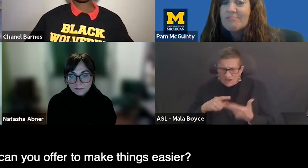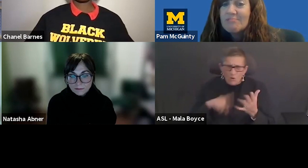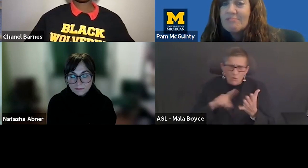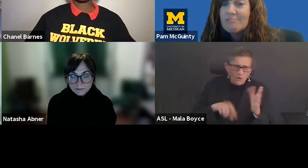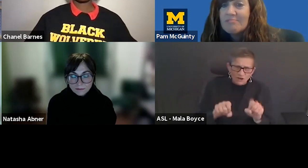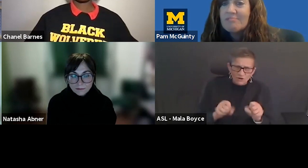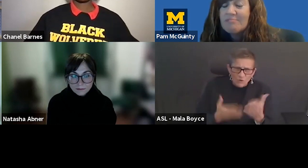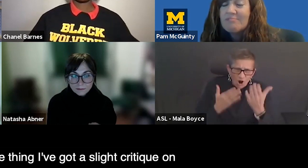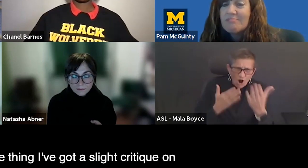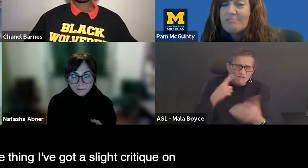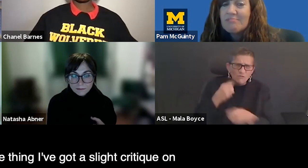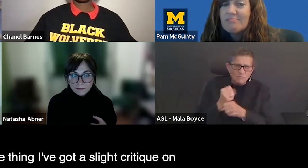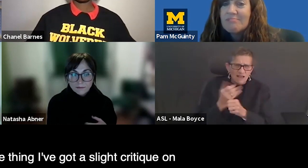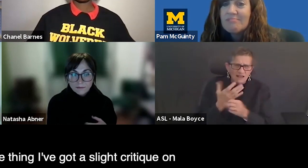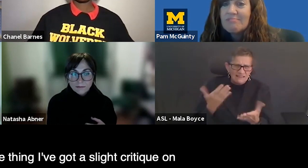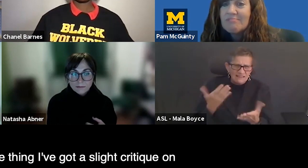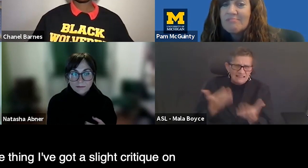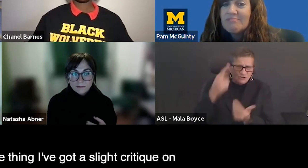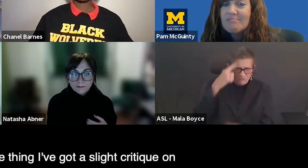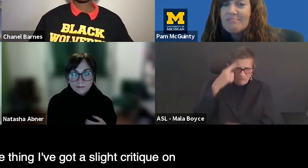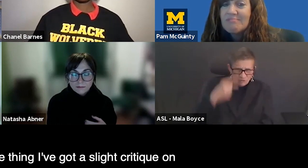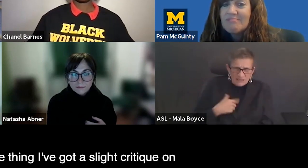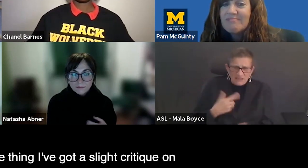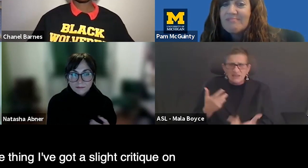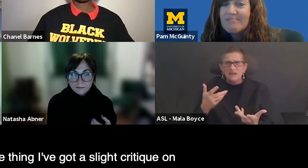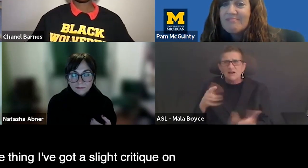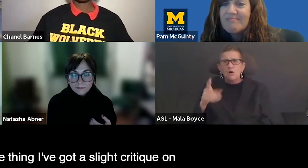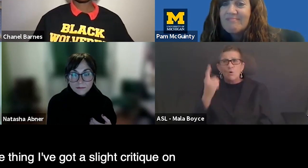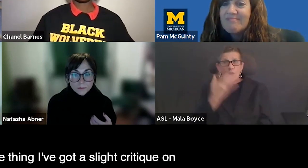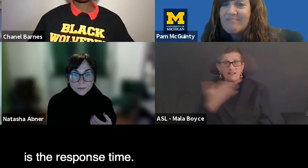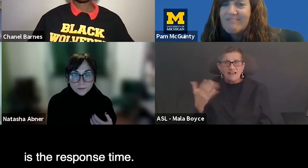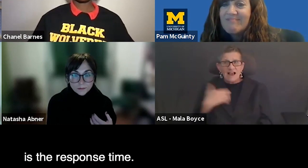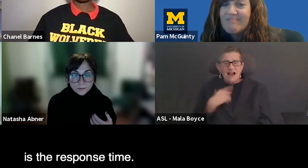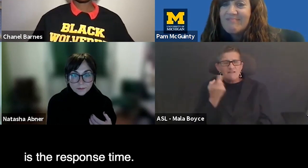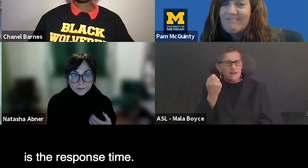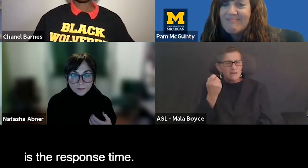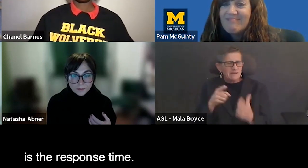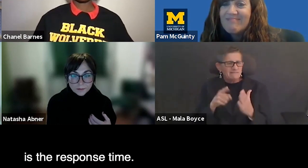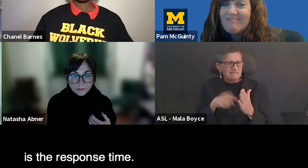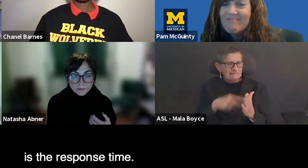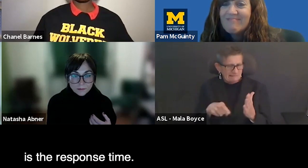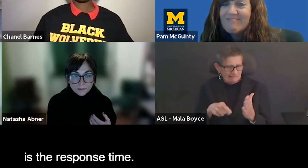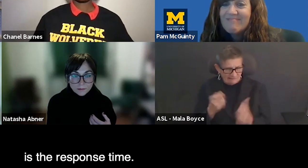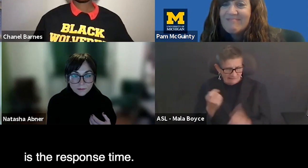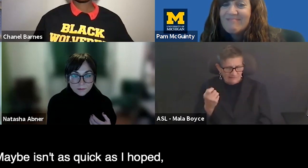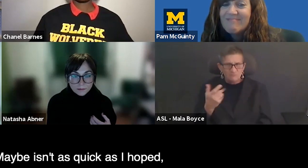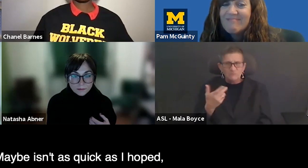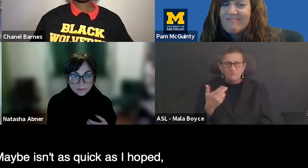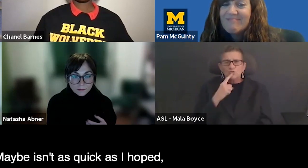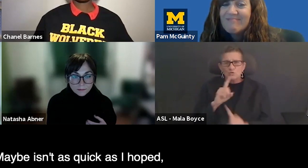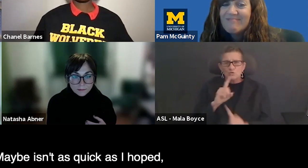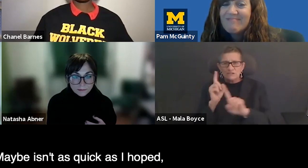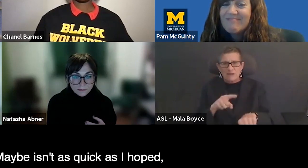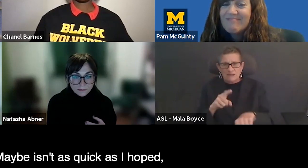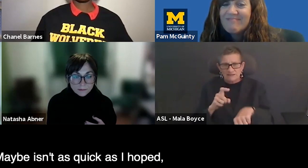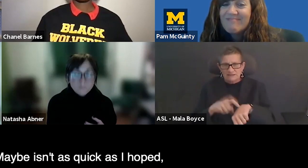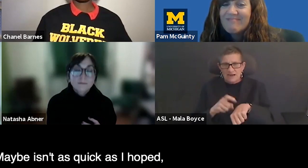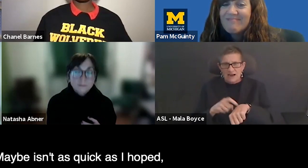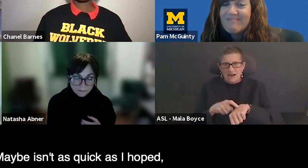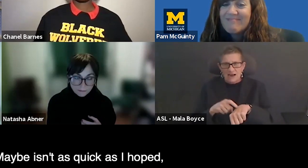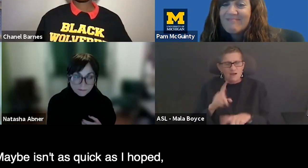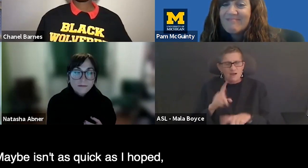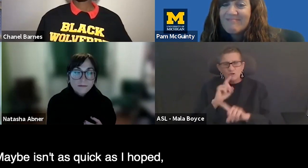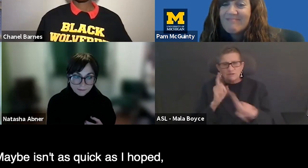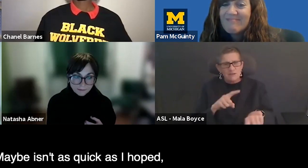easier? One thing I've got a slight critique on is the response time maybe isn't as quick as